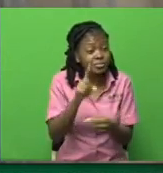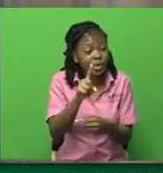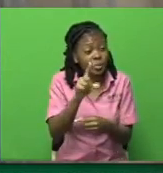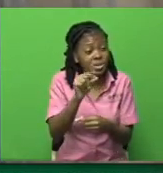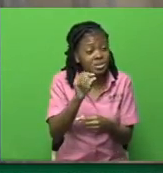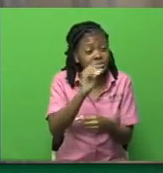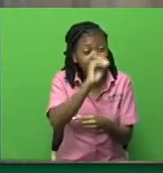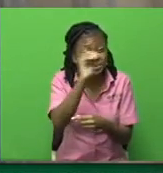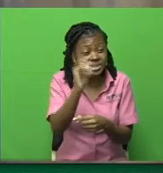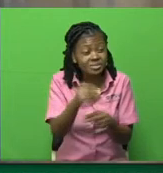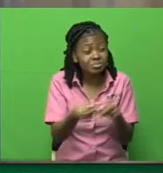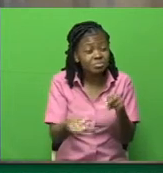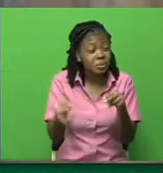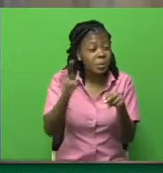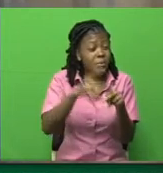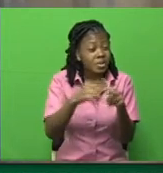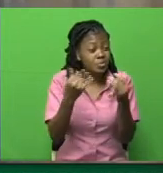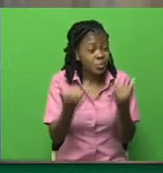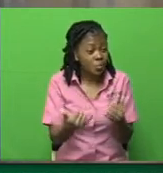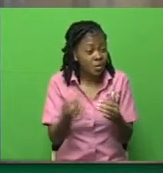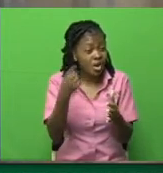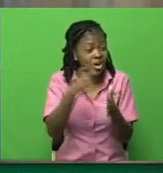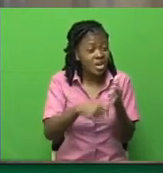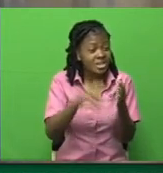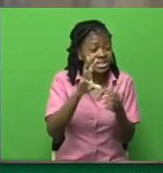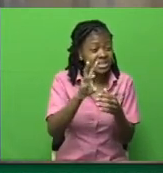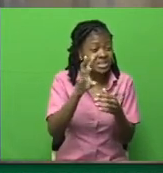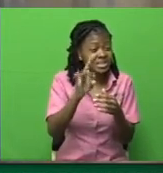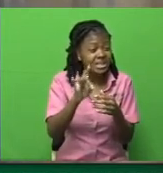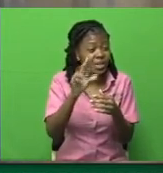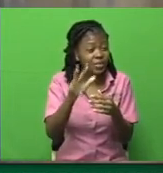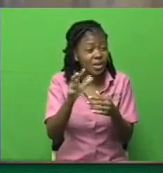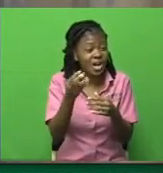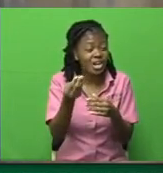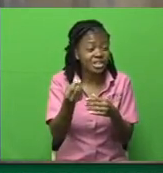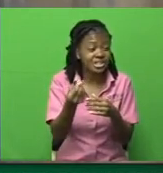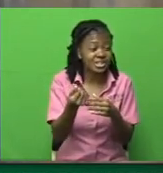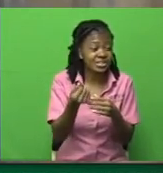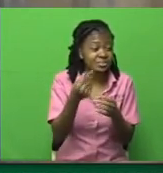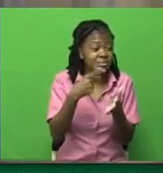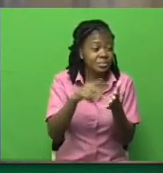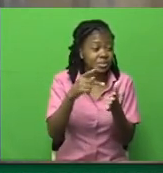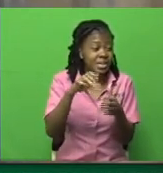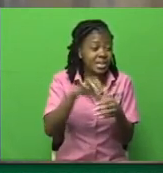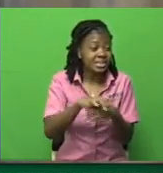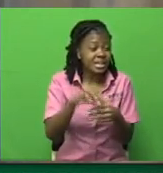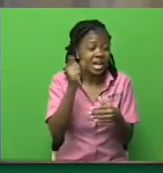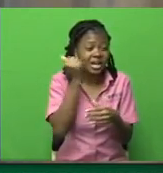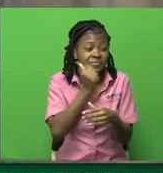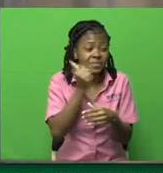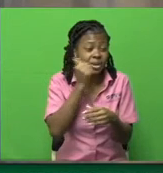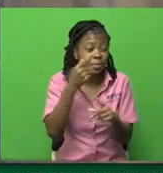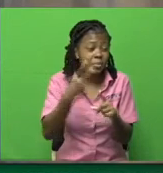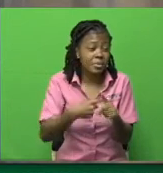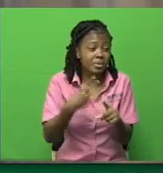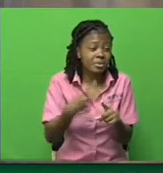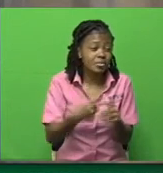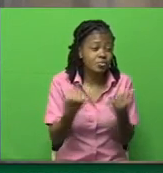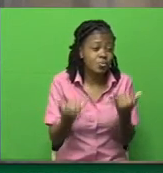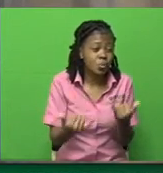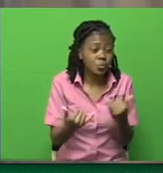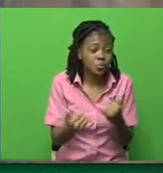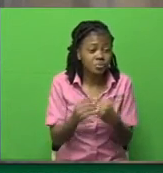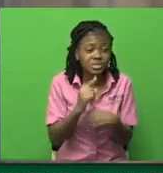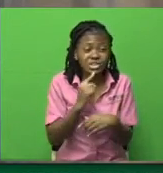683 every month this will bring really severe suffering on an already suffering population